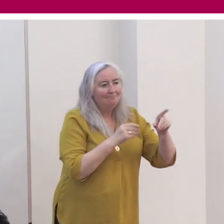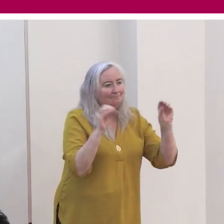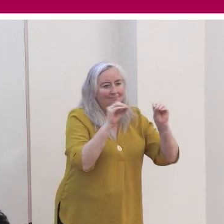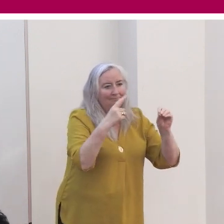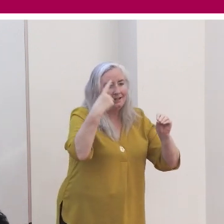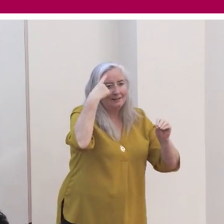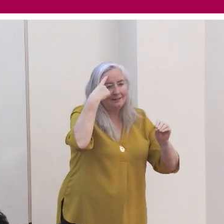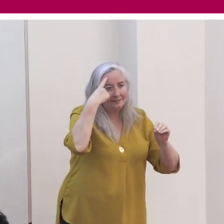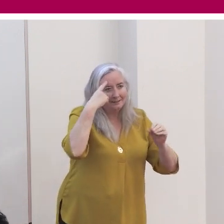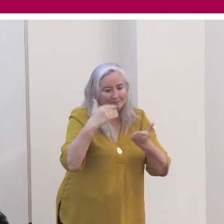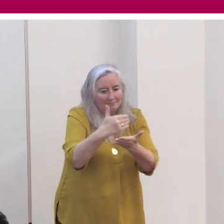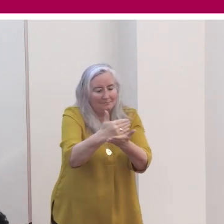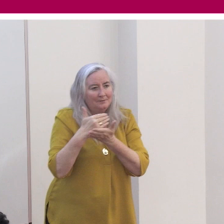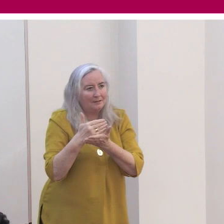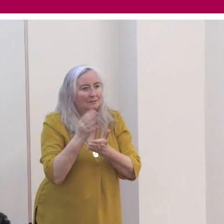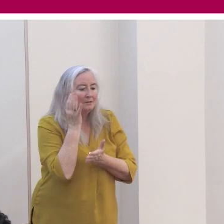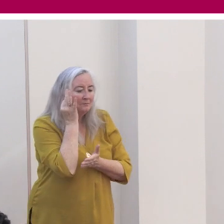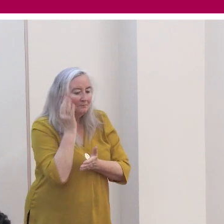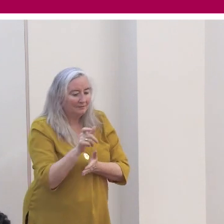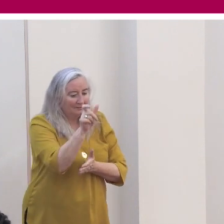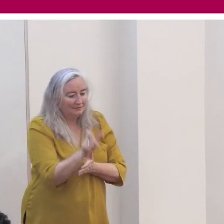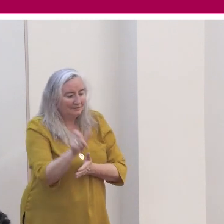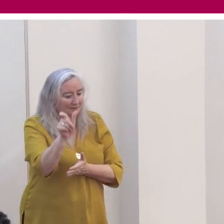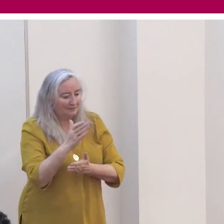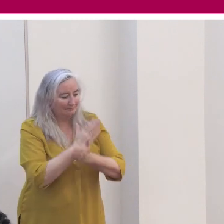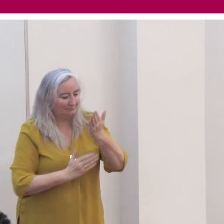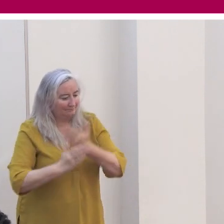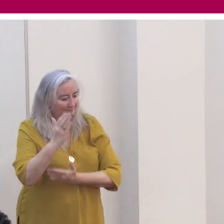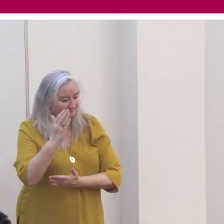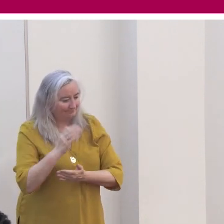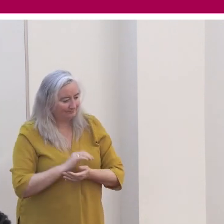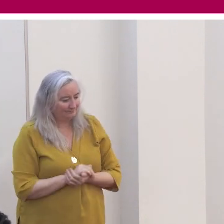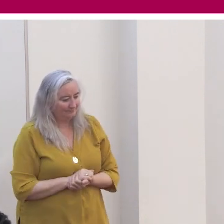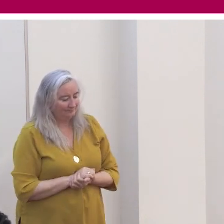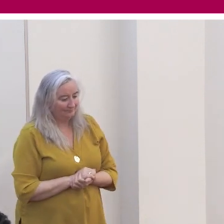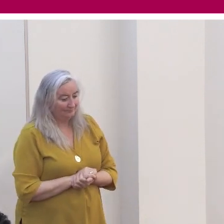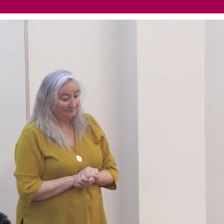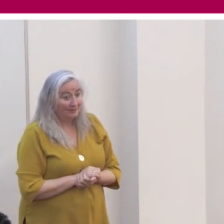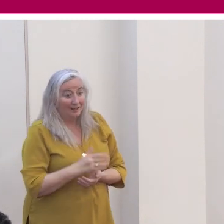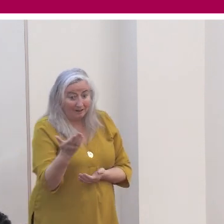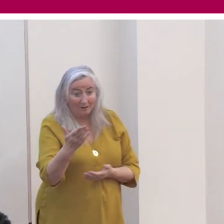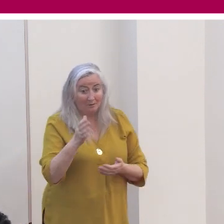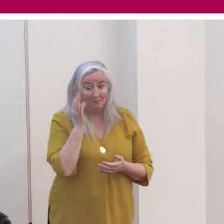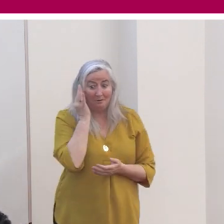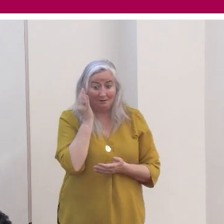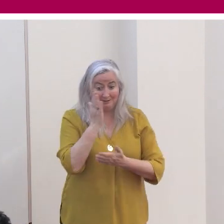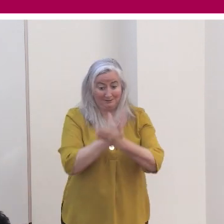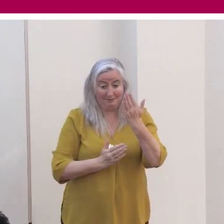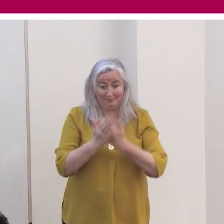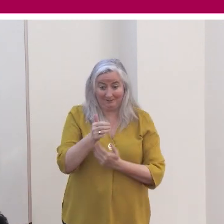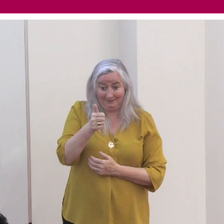with the justice system and other environmental factors. That's completely neglected.